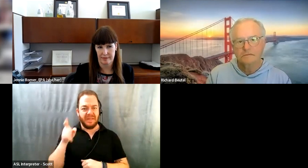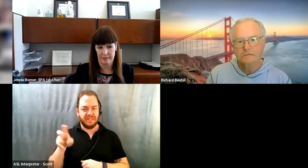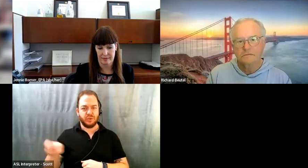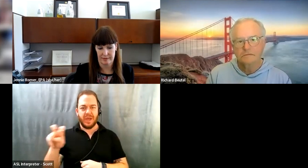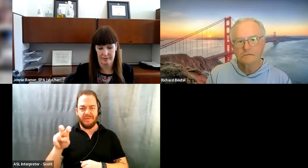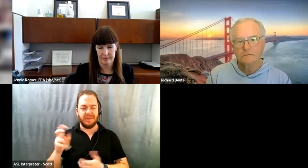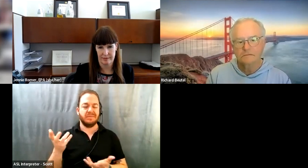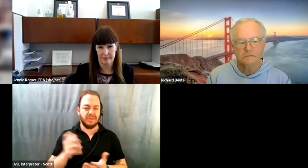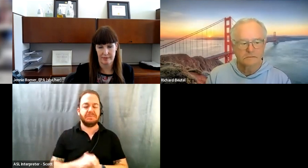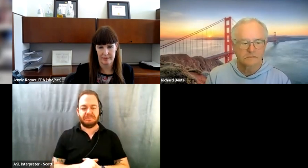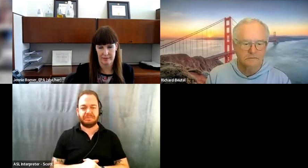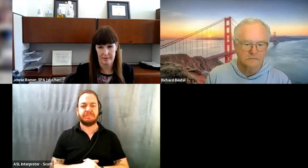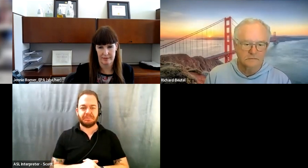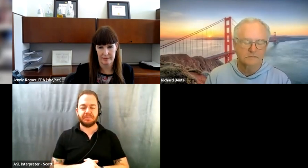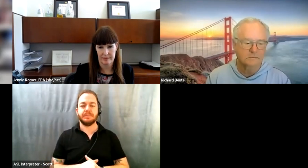Yeah. Yep.